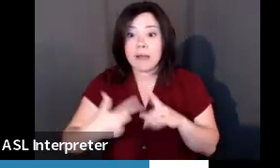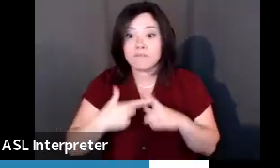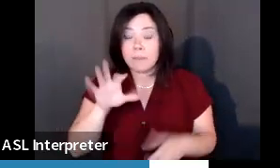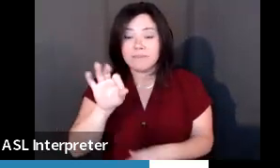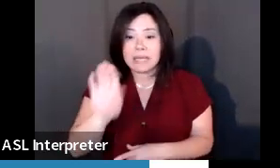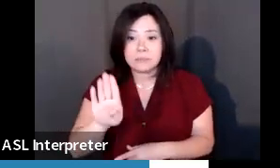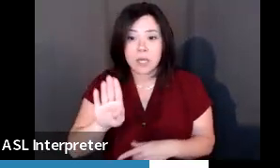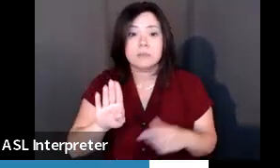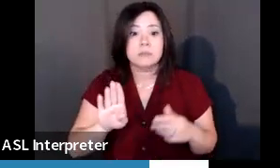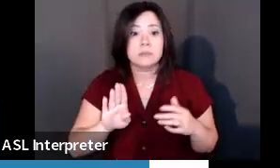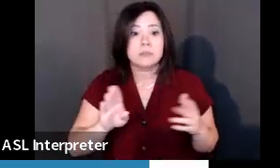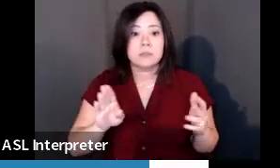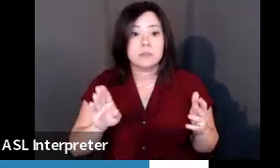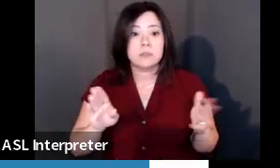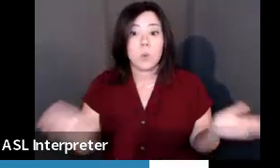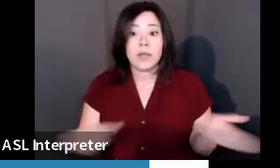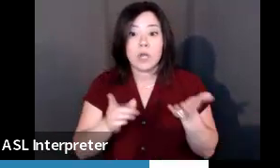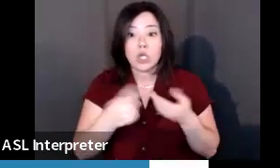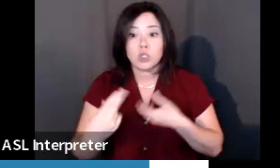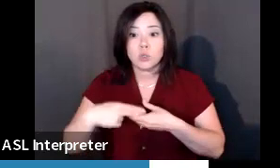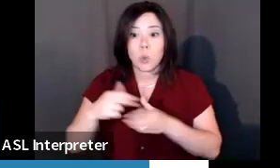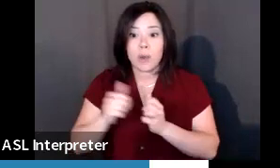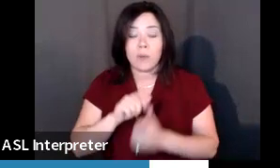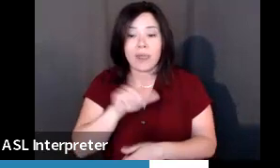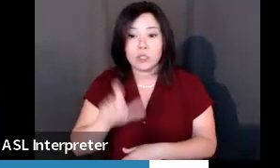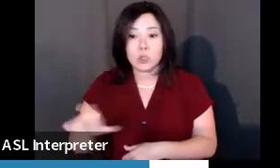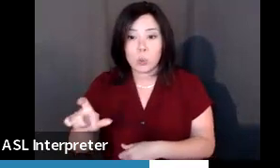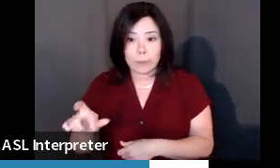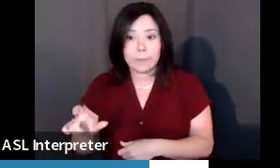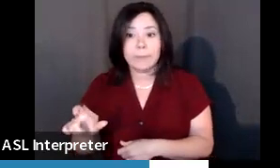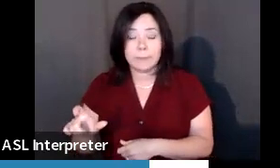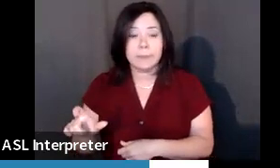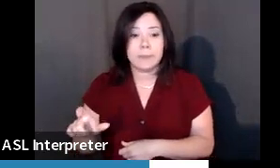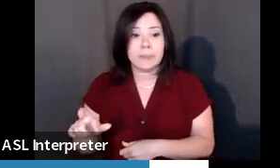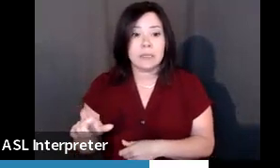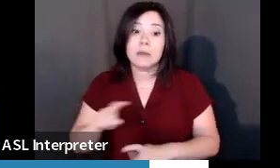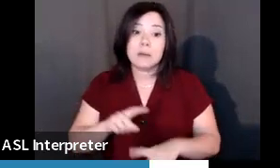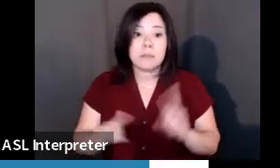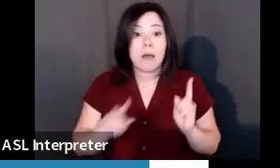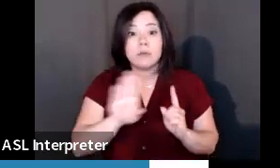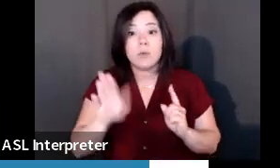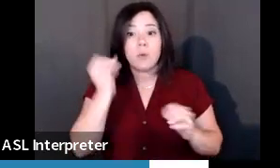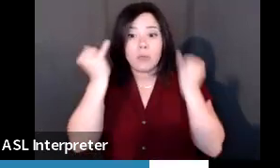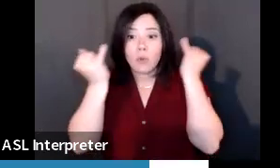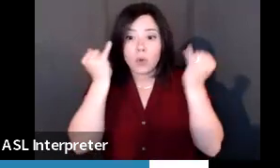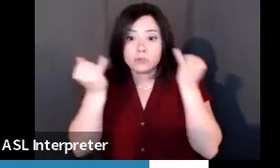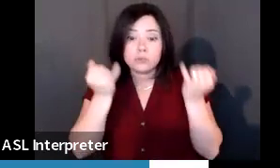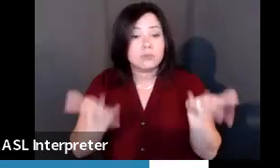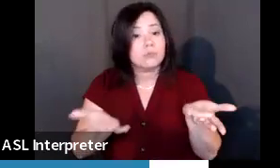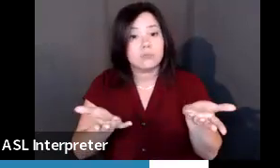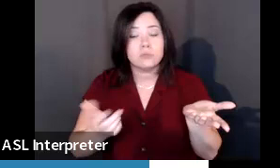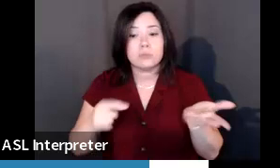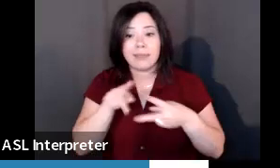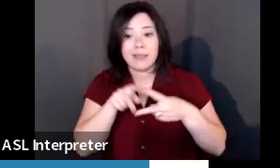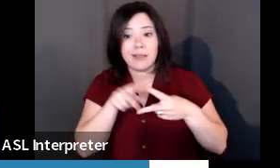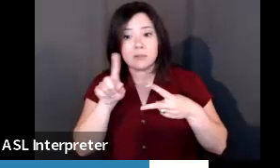to come join us in the Zoom platform. But if you have thoughts on The questions I'm about